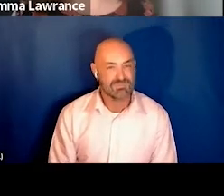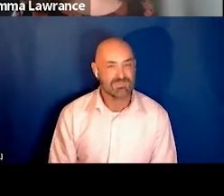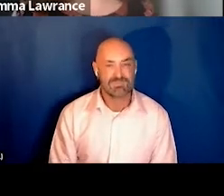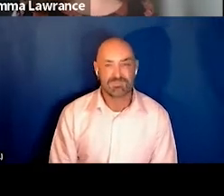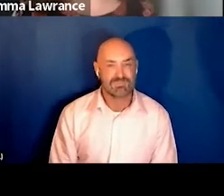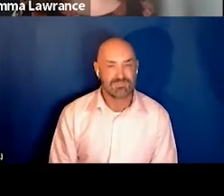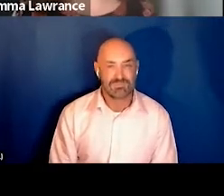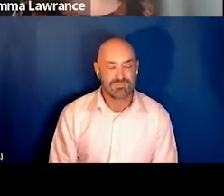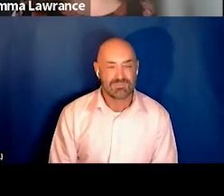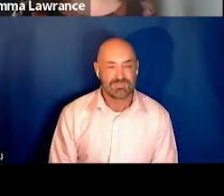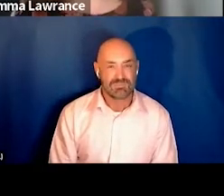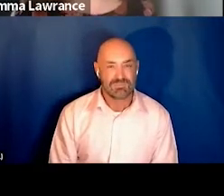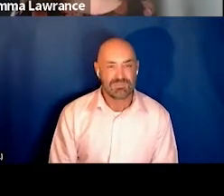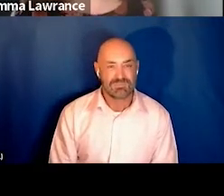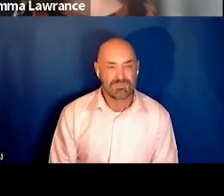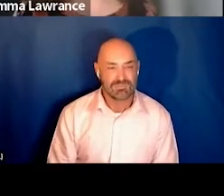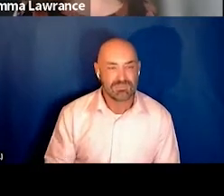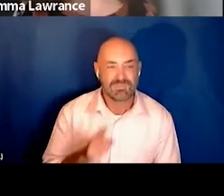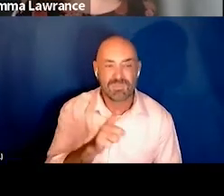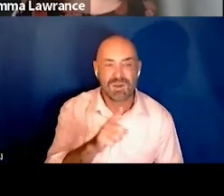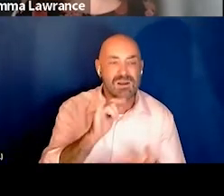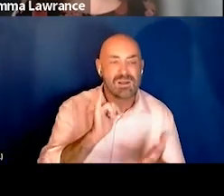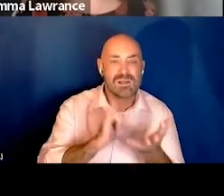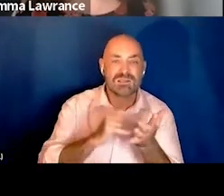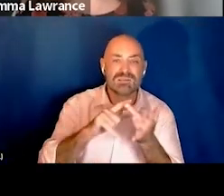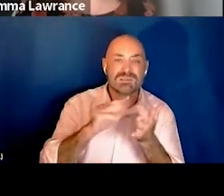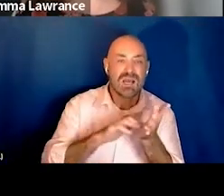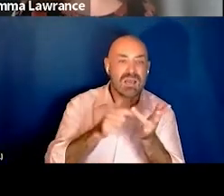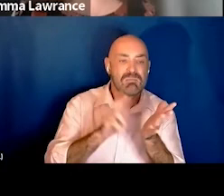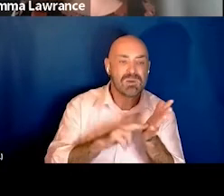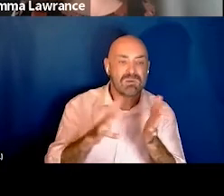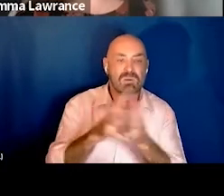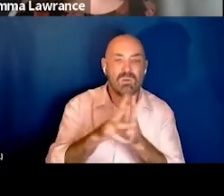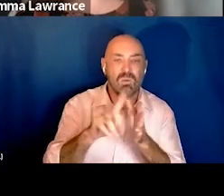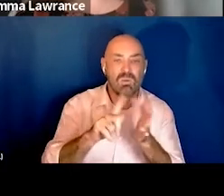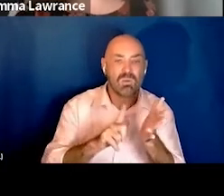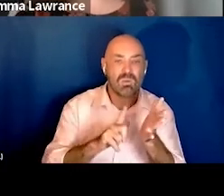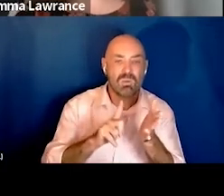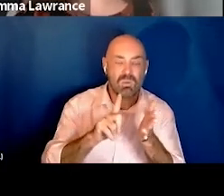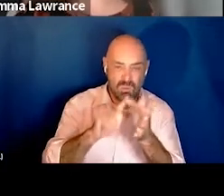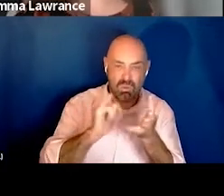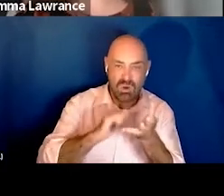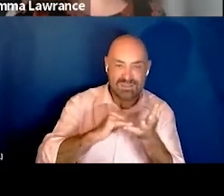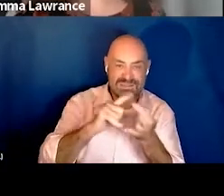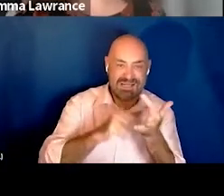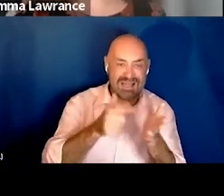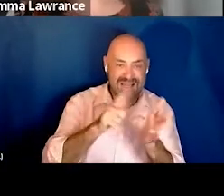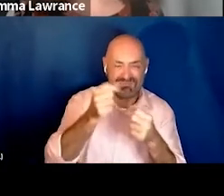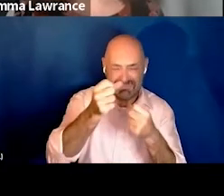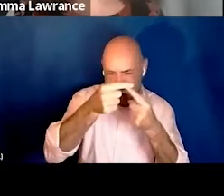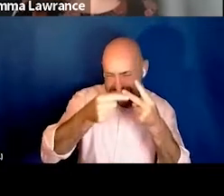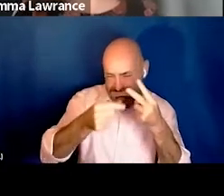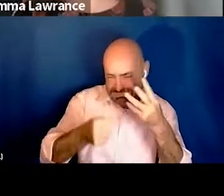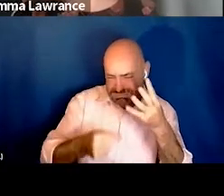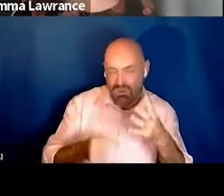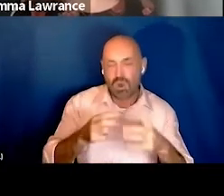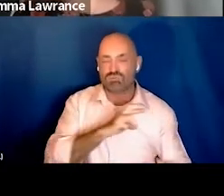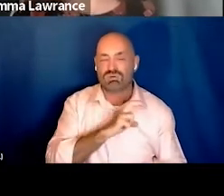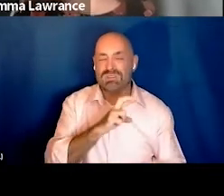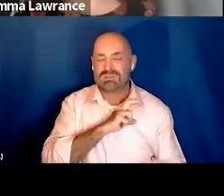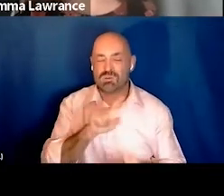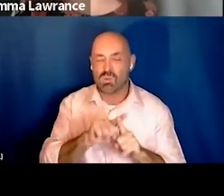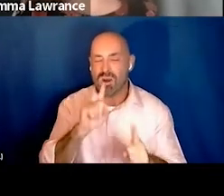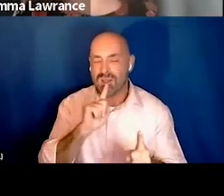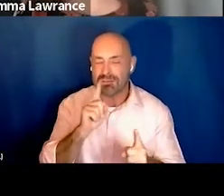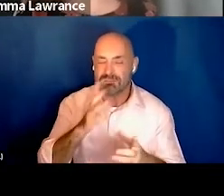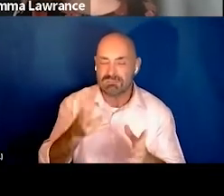distress rising, I think social media, bullying, exam pressures that might all contribute. However, what I